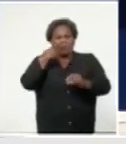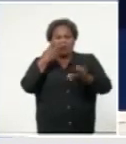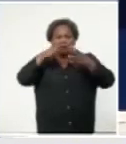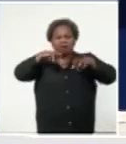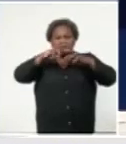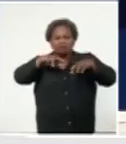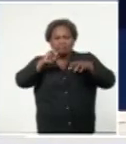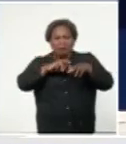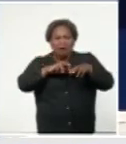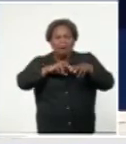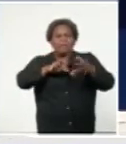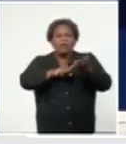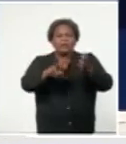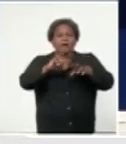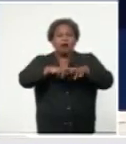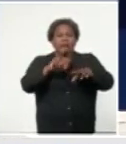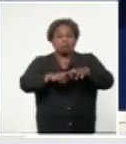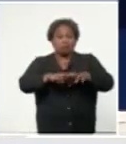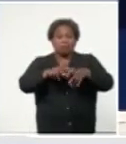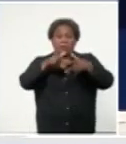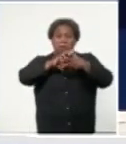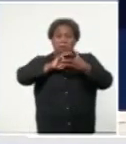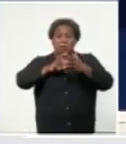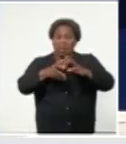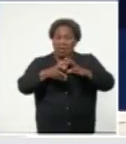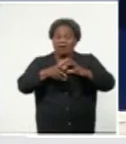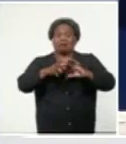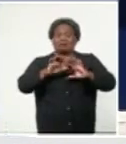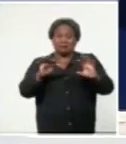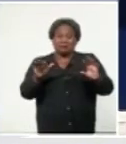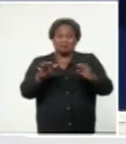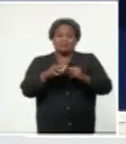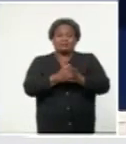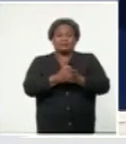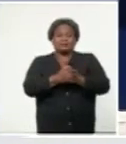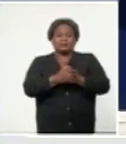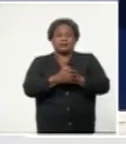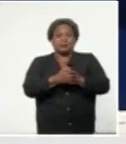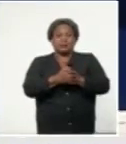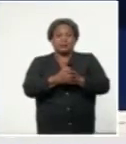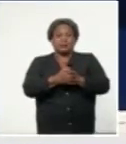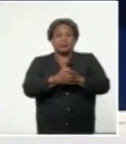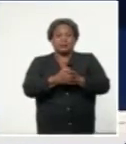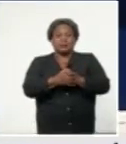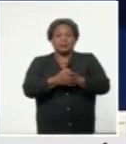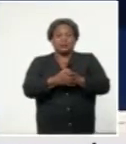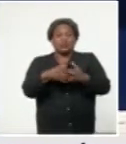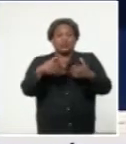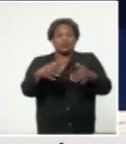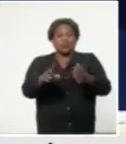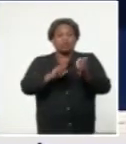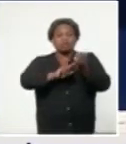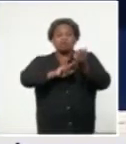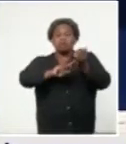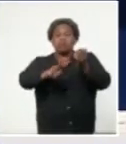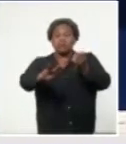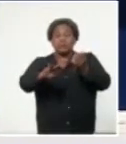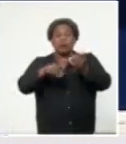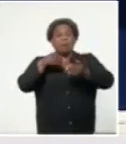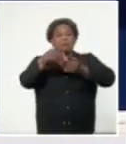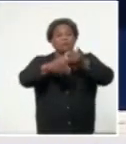because this is the province with the greatest complexity from the epidemiological point of view. Nonetheless, the rest of the